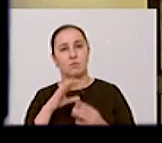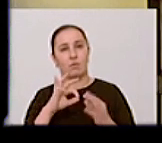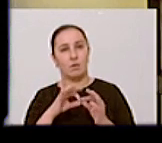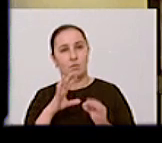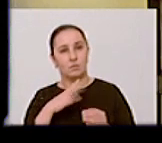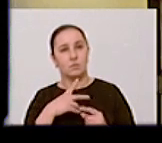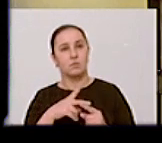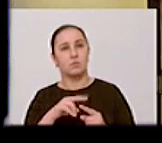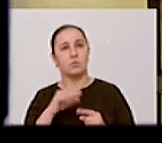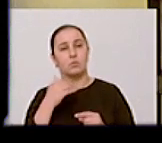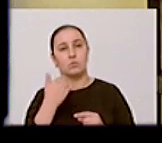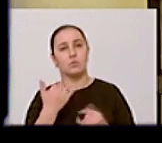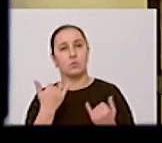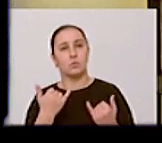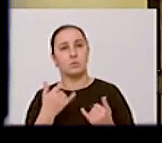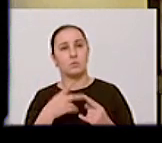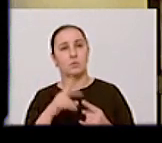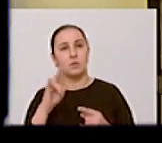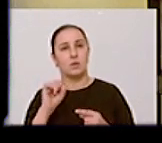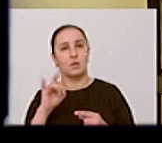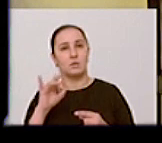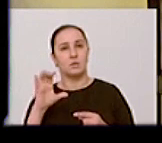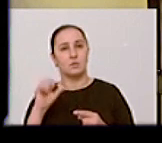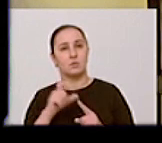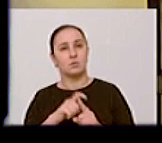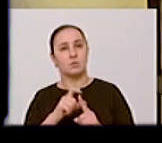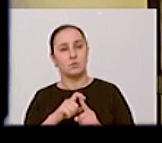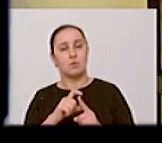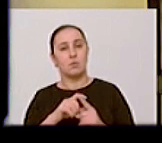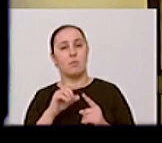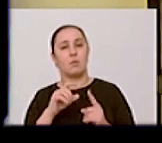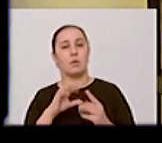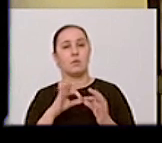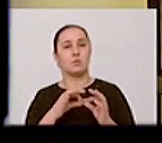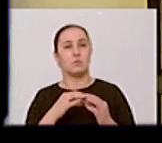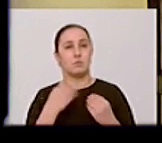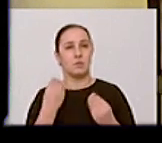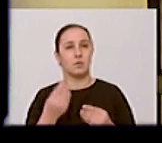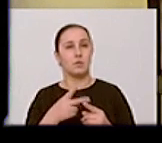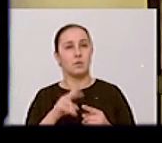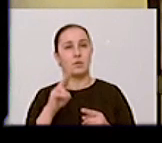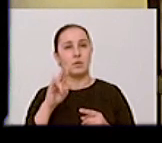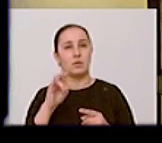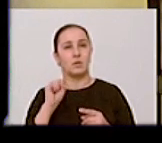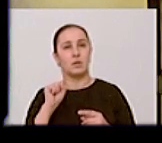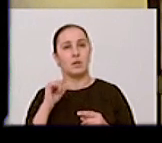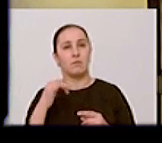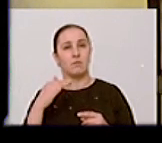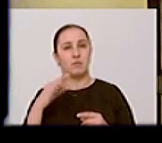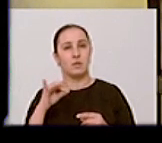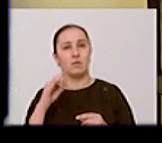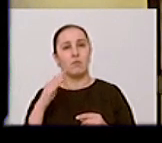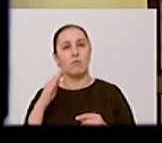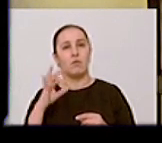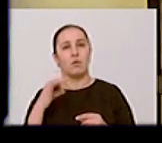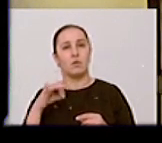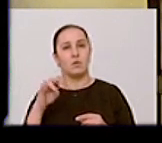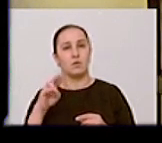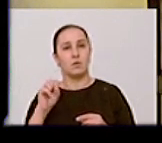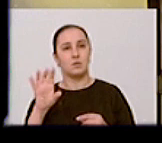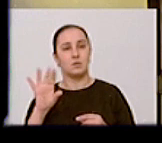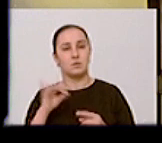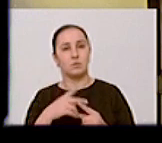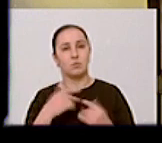talaffuz etilgan va u bugungi kundagi narsa so'zining ma'nosini beradi. Nafi foydasi. Bugungi